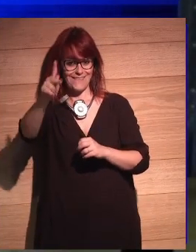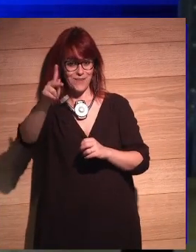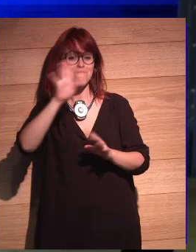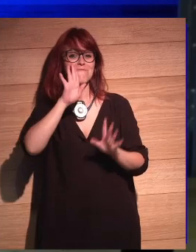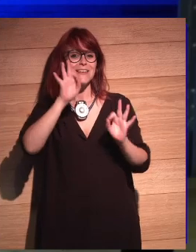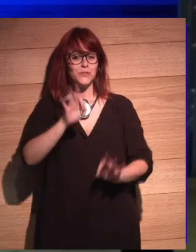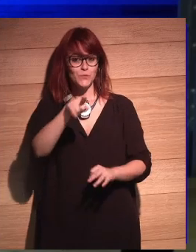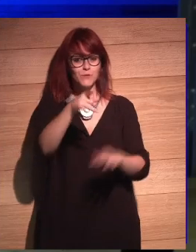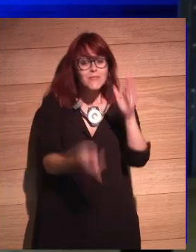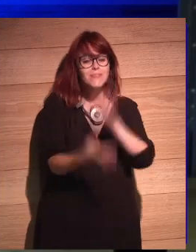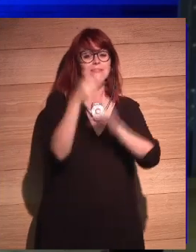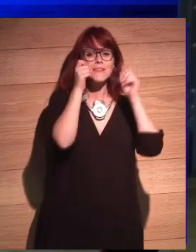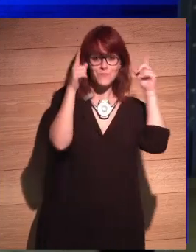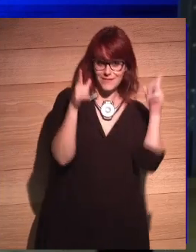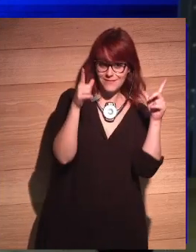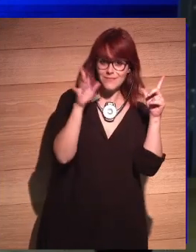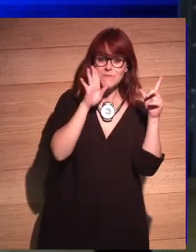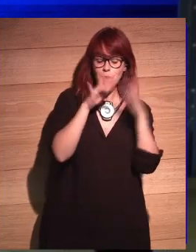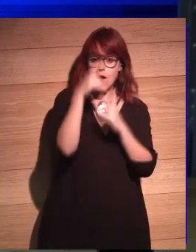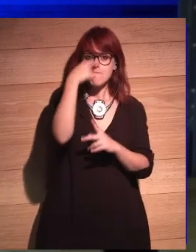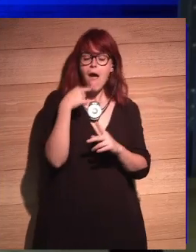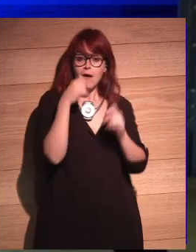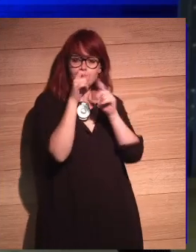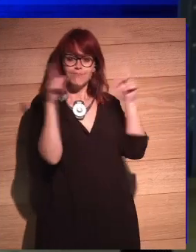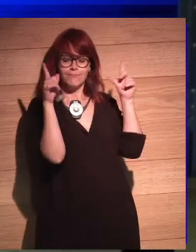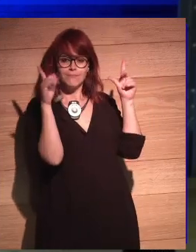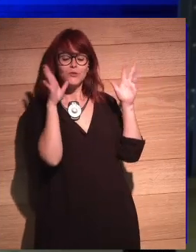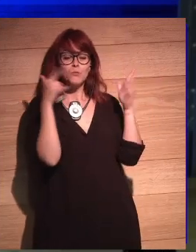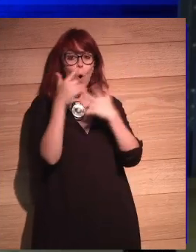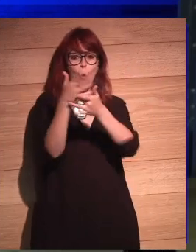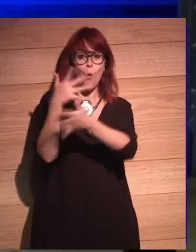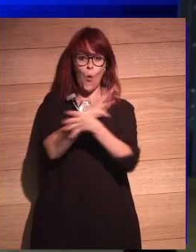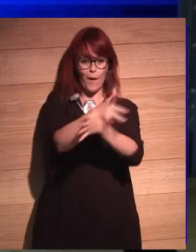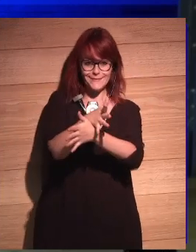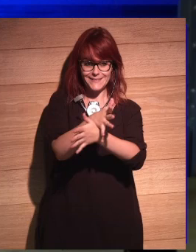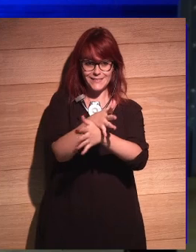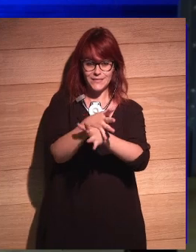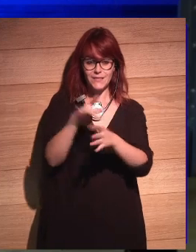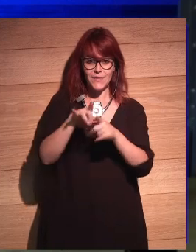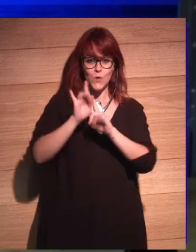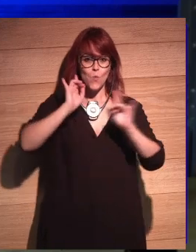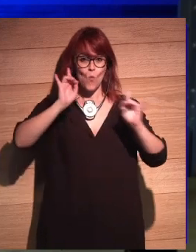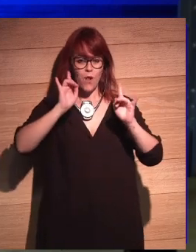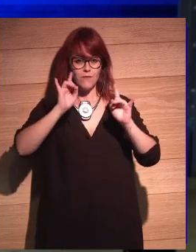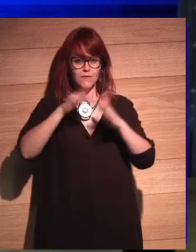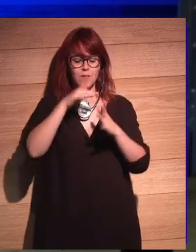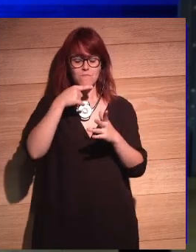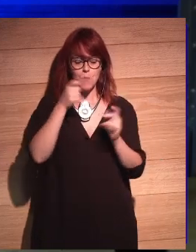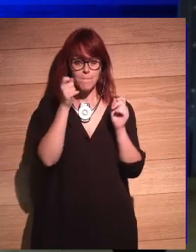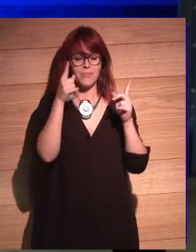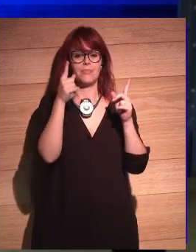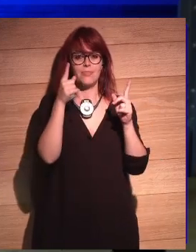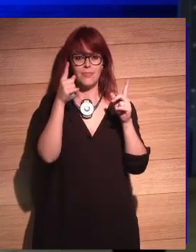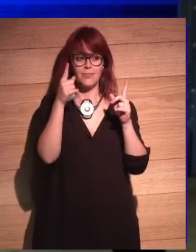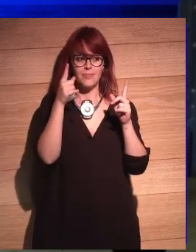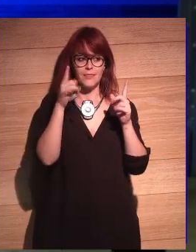on the screen comes on. So it just sits there as a toy until that comes on. And it's that kind of thing that's quite